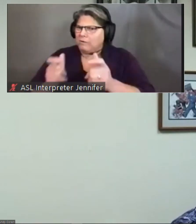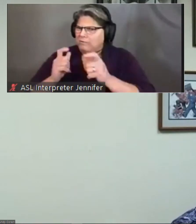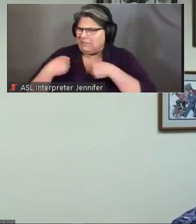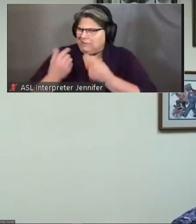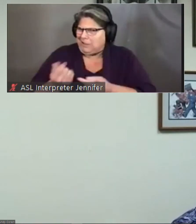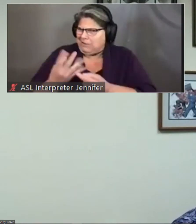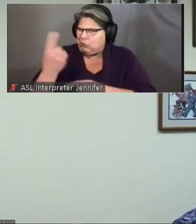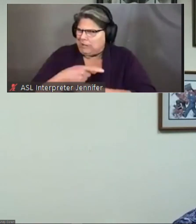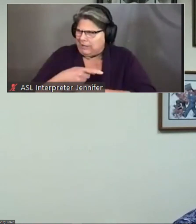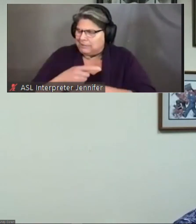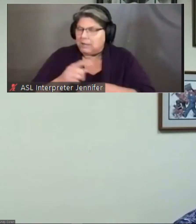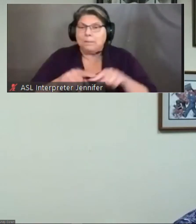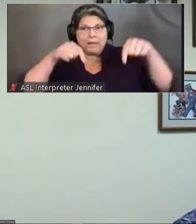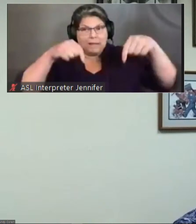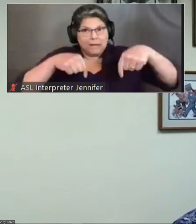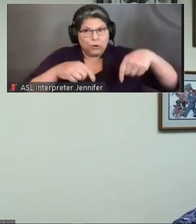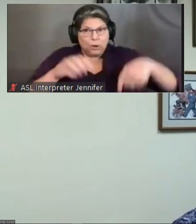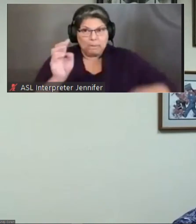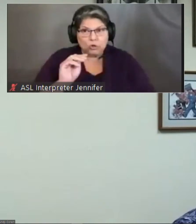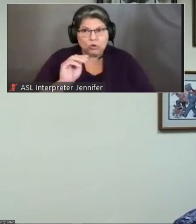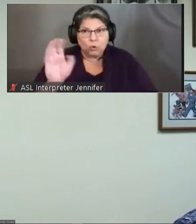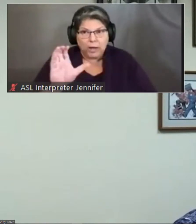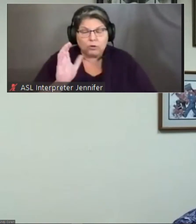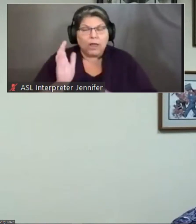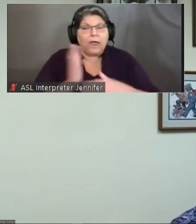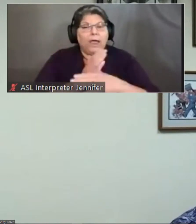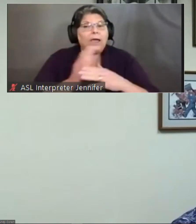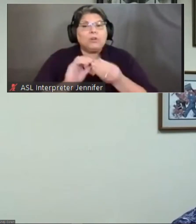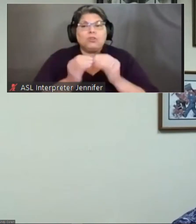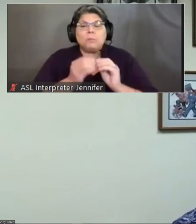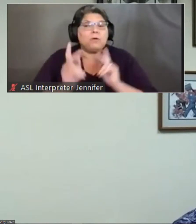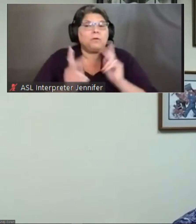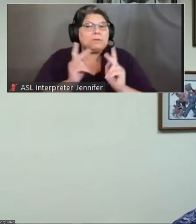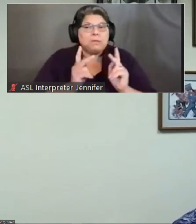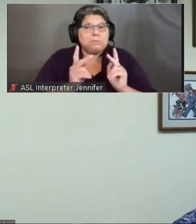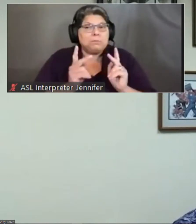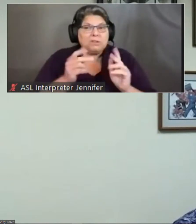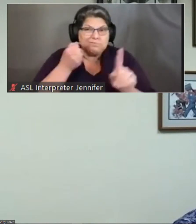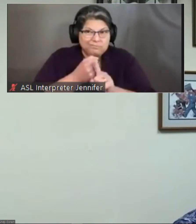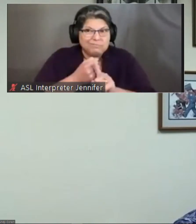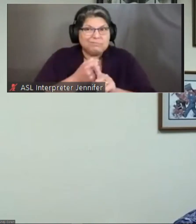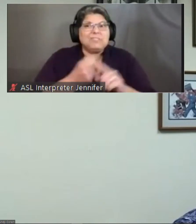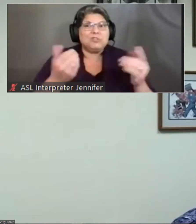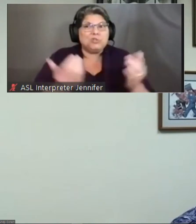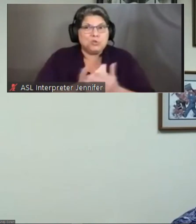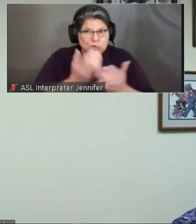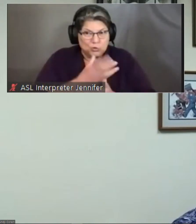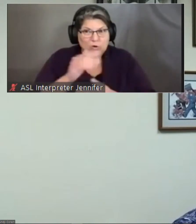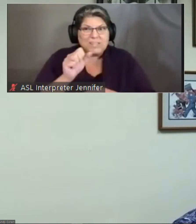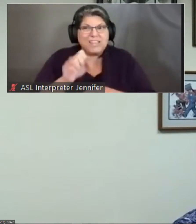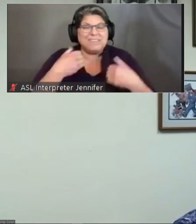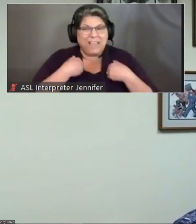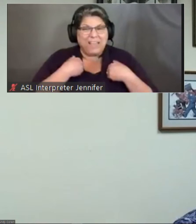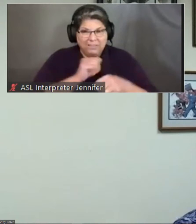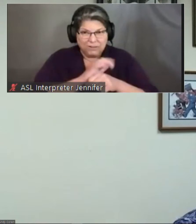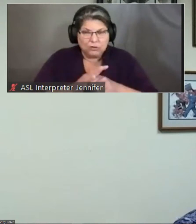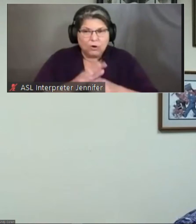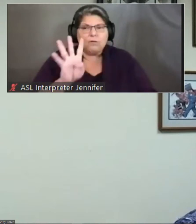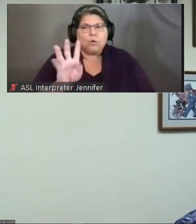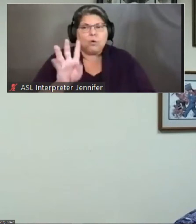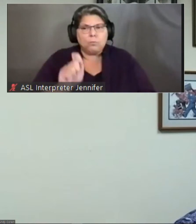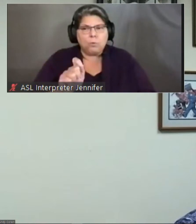as of this morning, our average daily new cases were 4.85, and the positivity